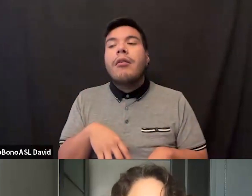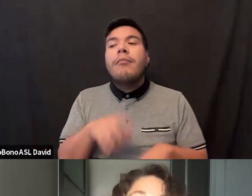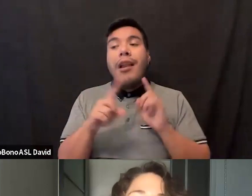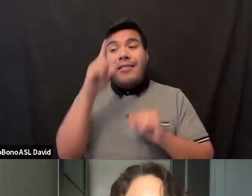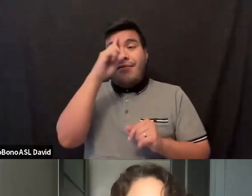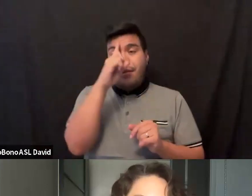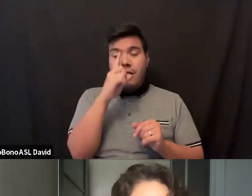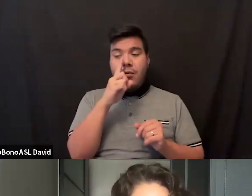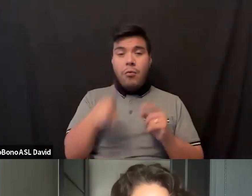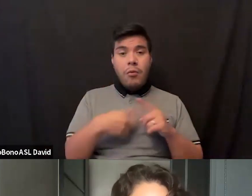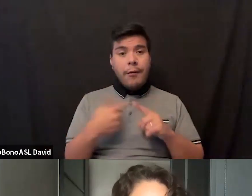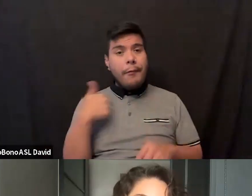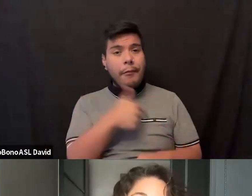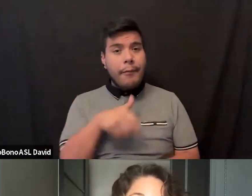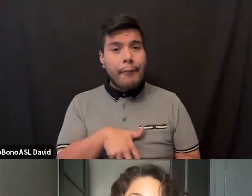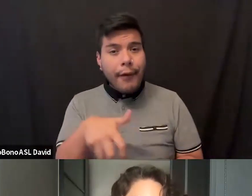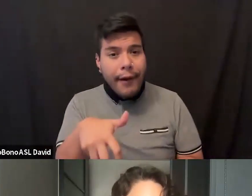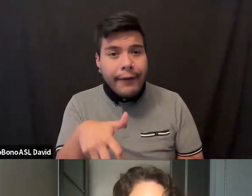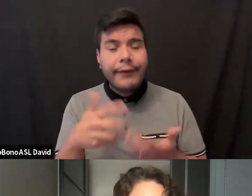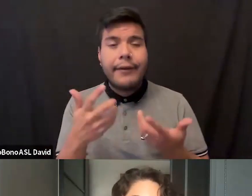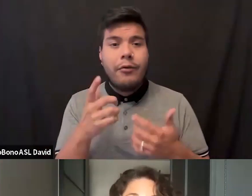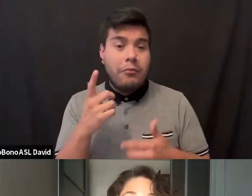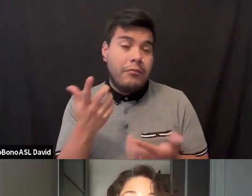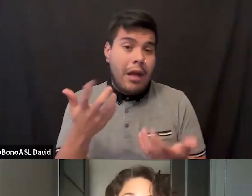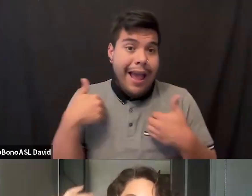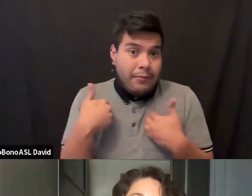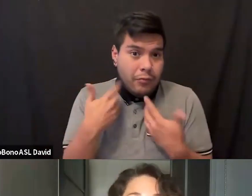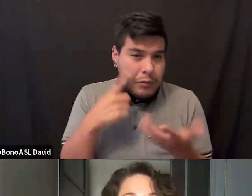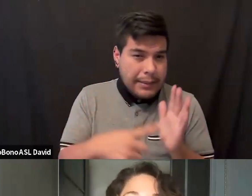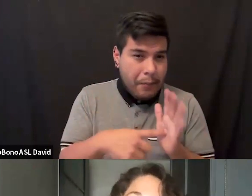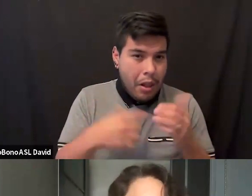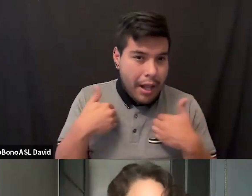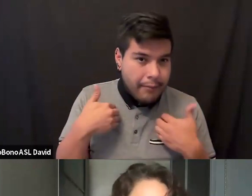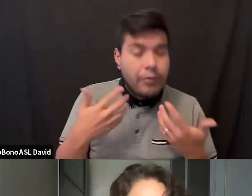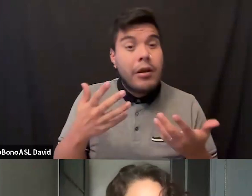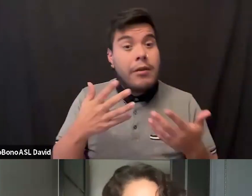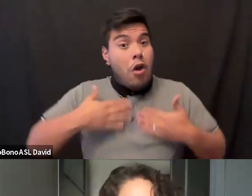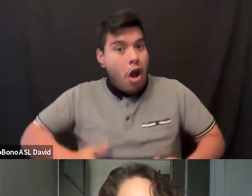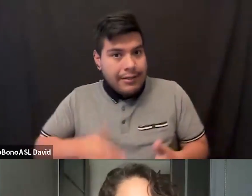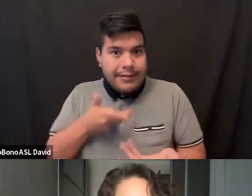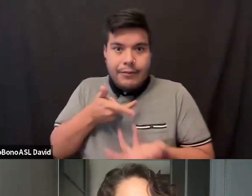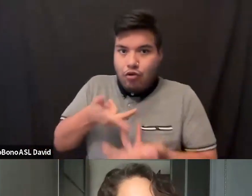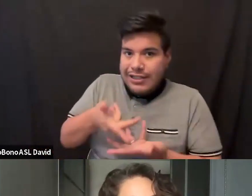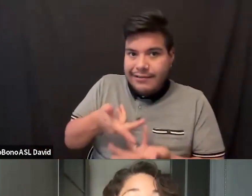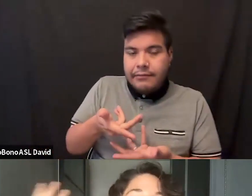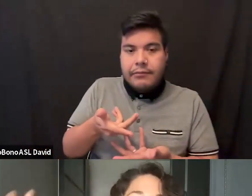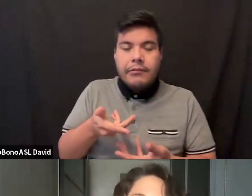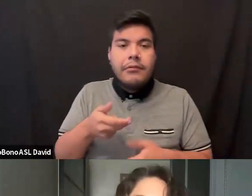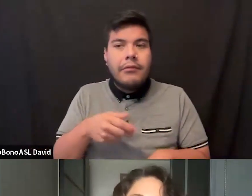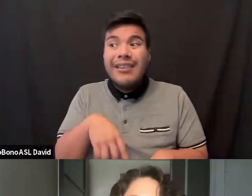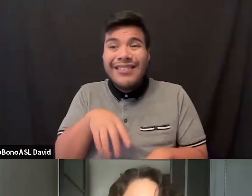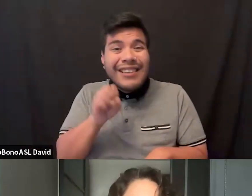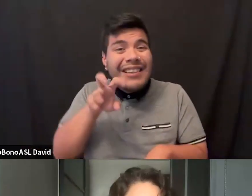how animals we are. And those animals, we have bodies, and the body is communicating. Even if you cannot